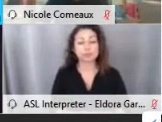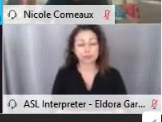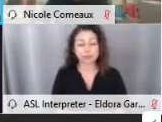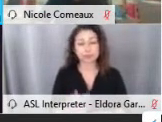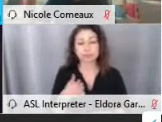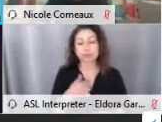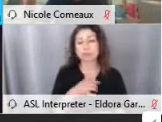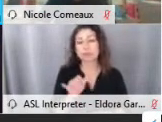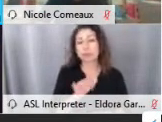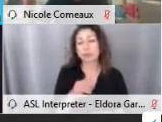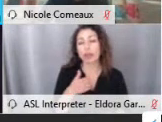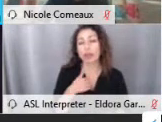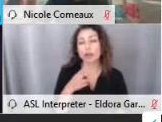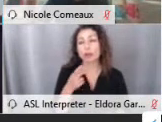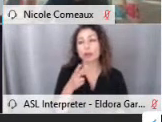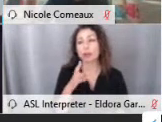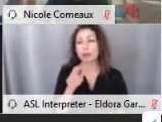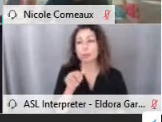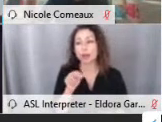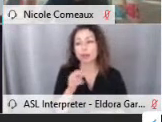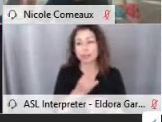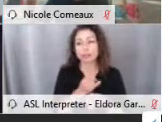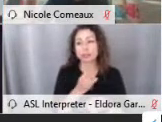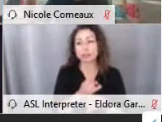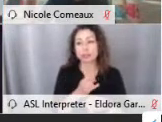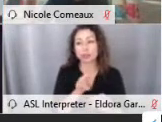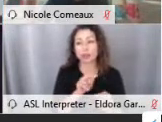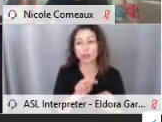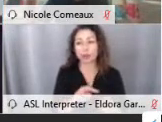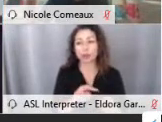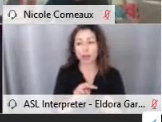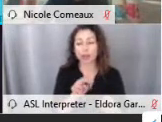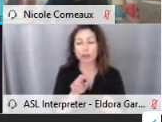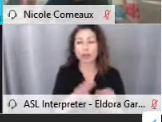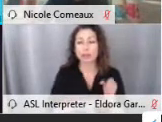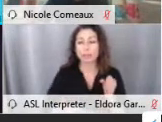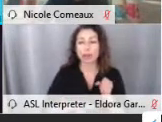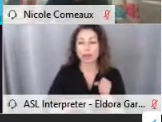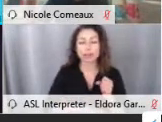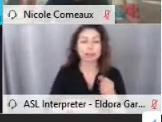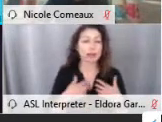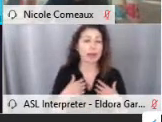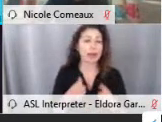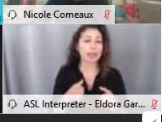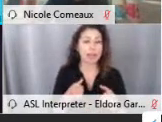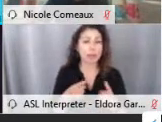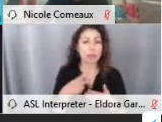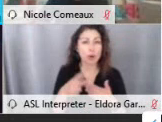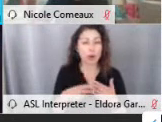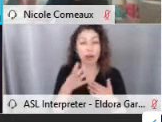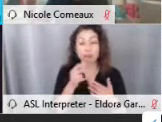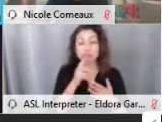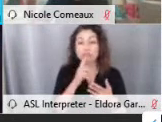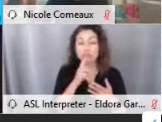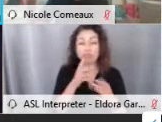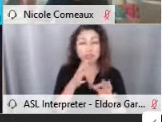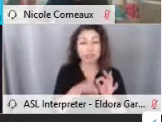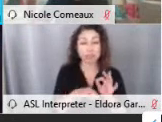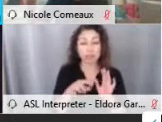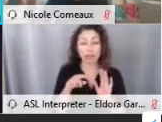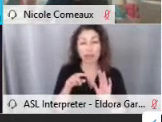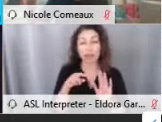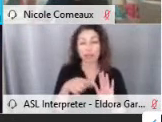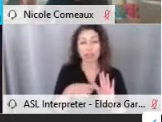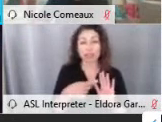We also had the Urban Institute take a look at the basic health program. And very simply, this is